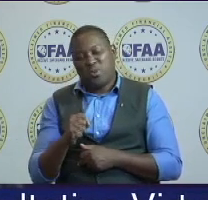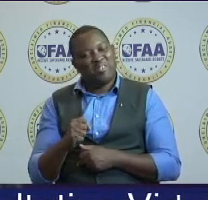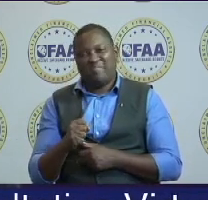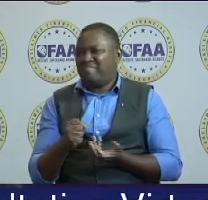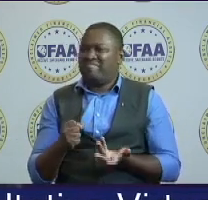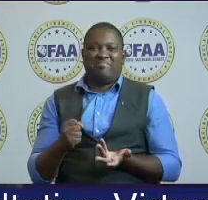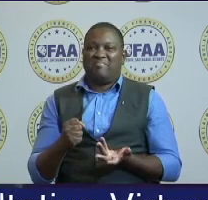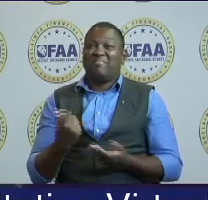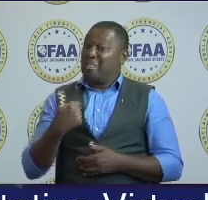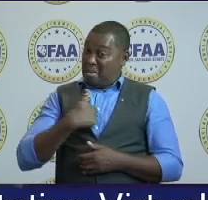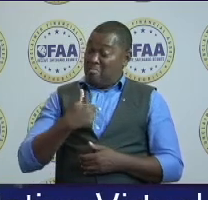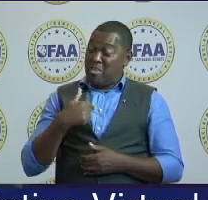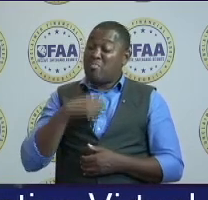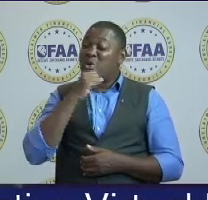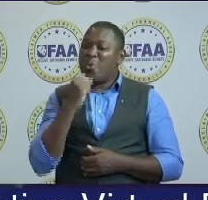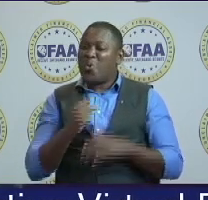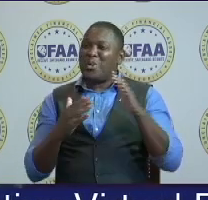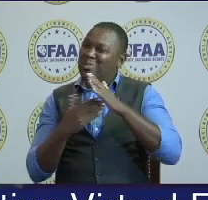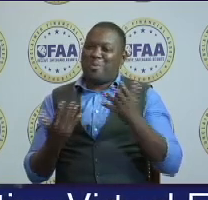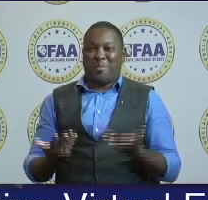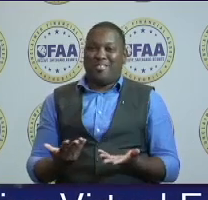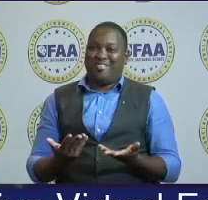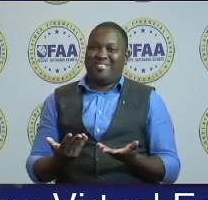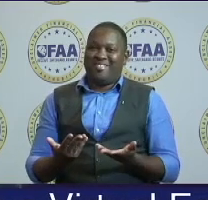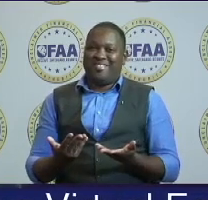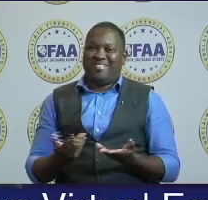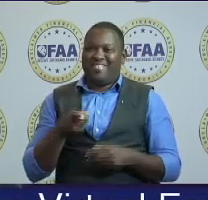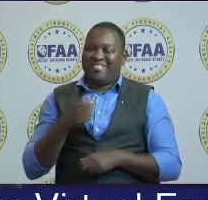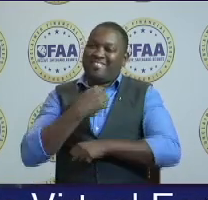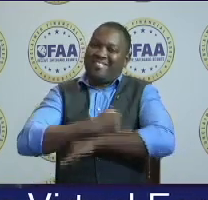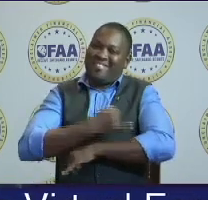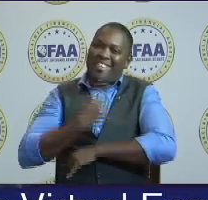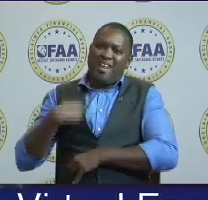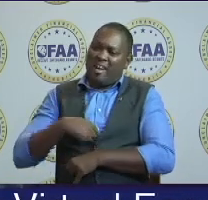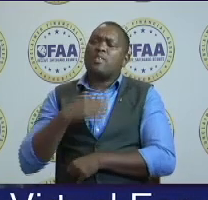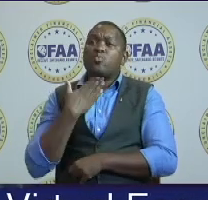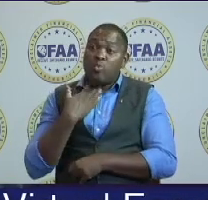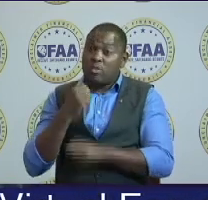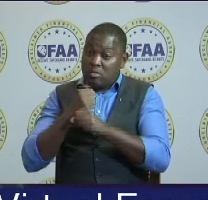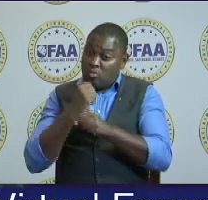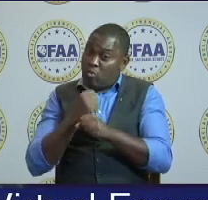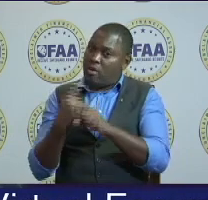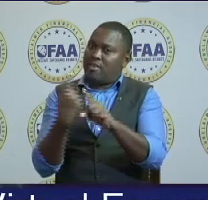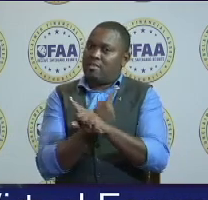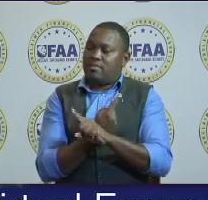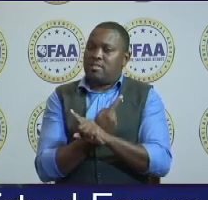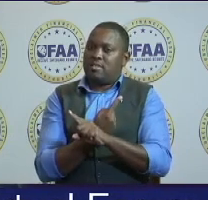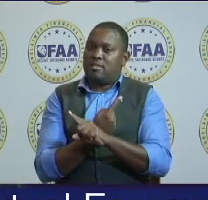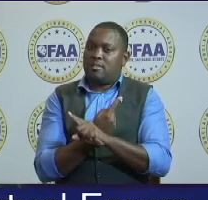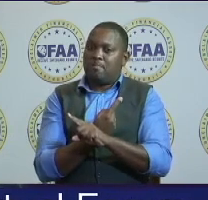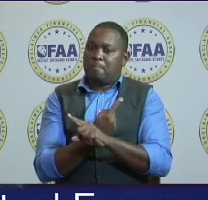the oldest people in that institution. And we are willing to do things in a different way, a way that